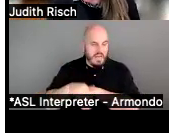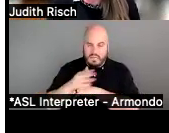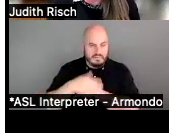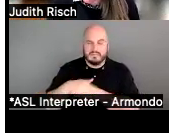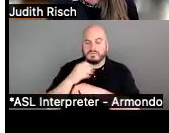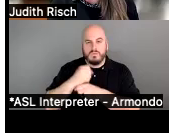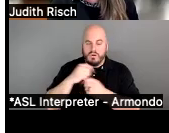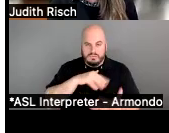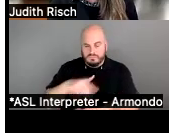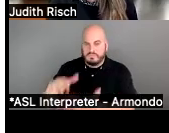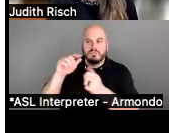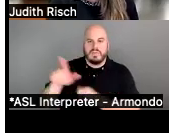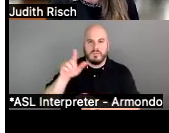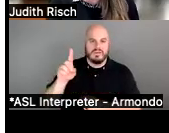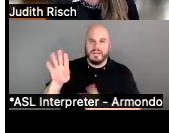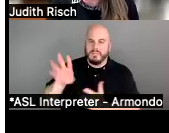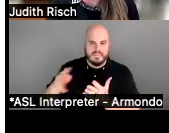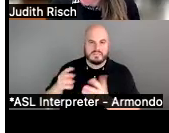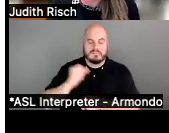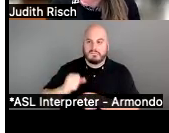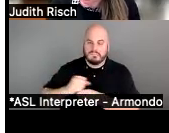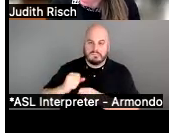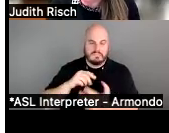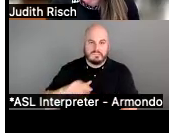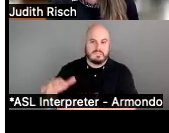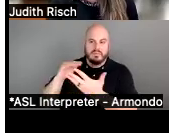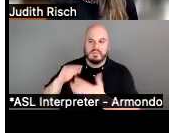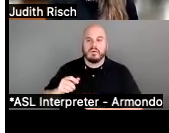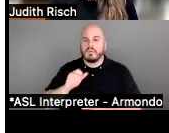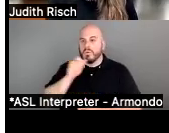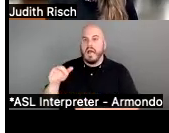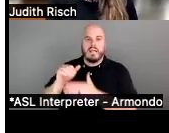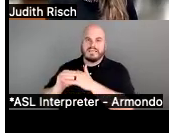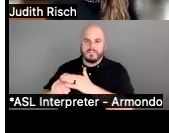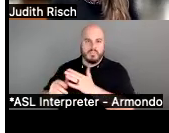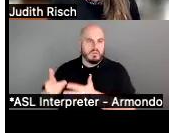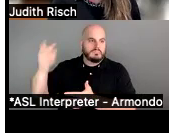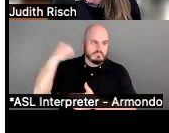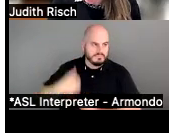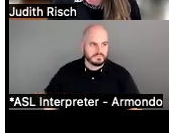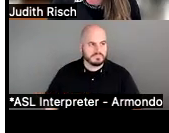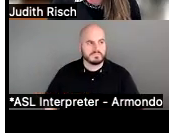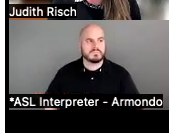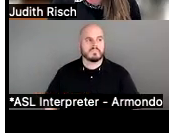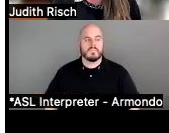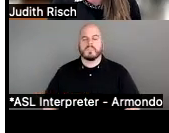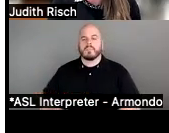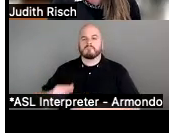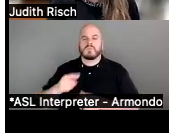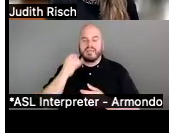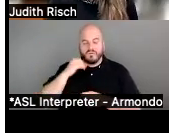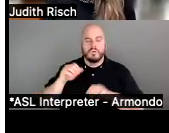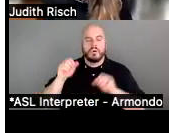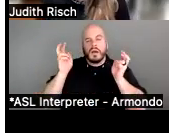on those library databases way back when they weren't so accessible, that if you can do it at 2 a.m. in your